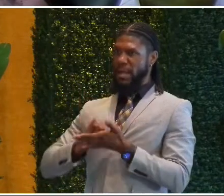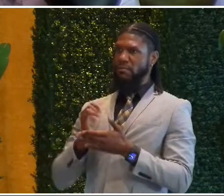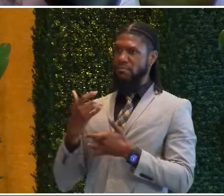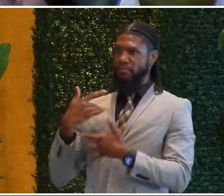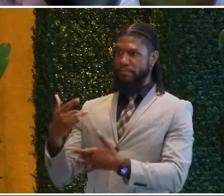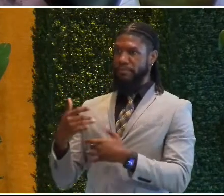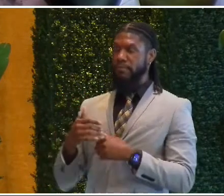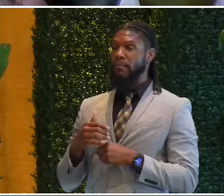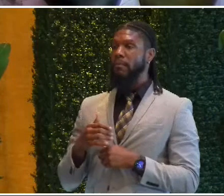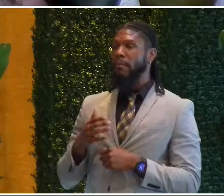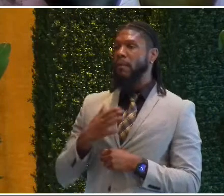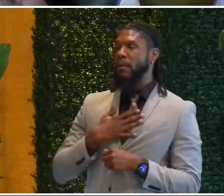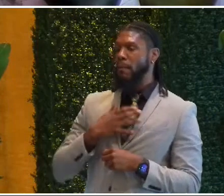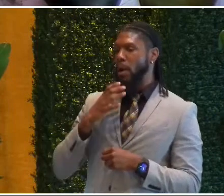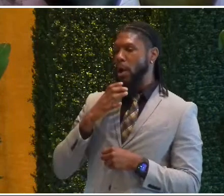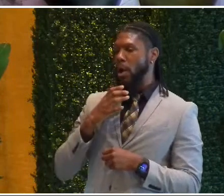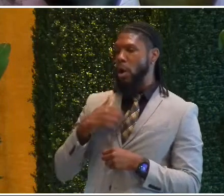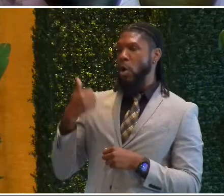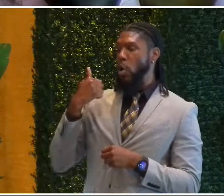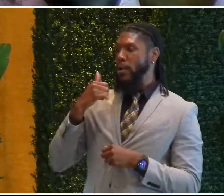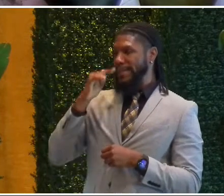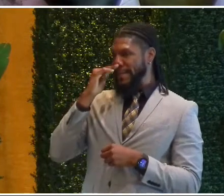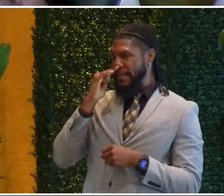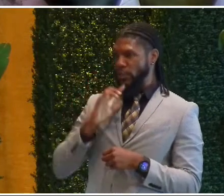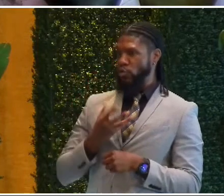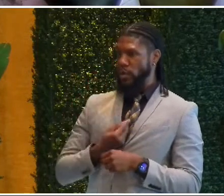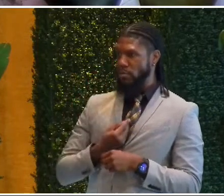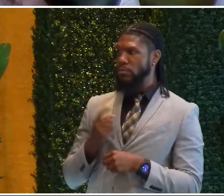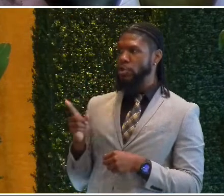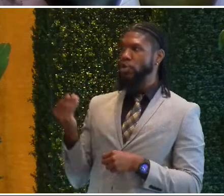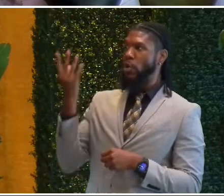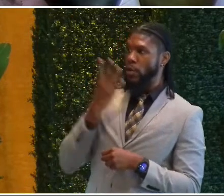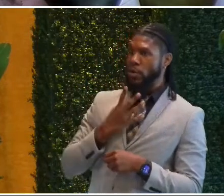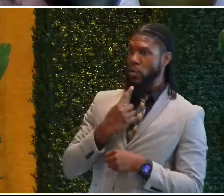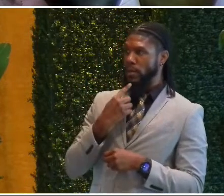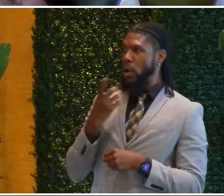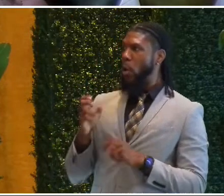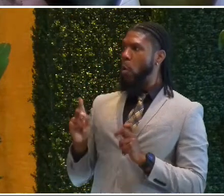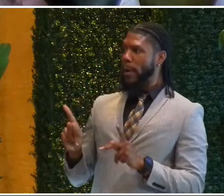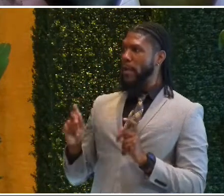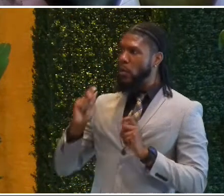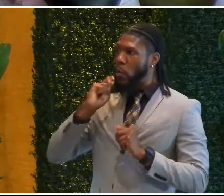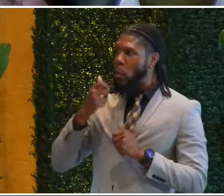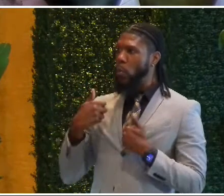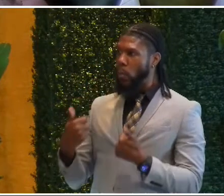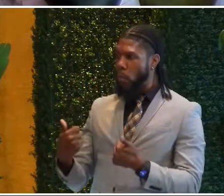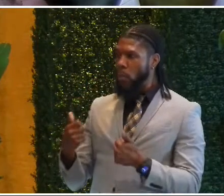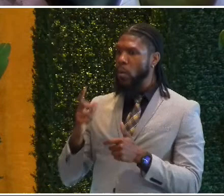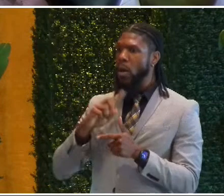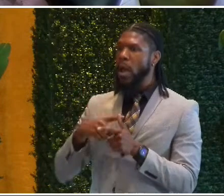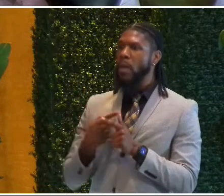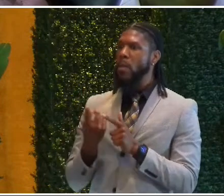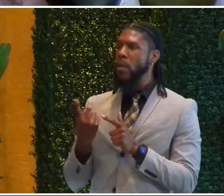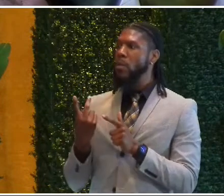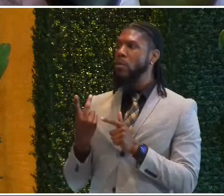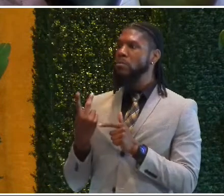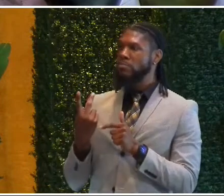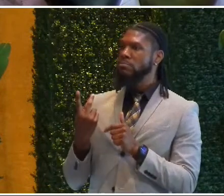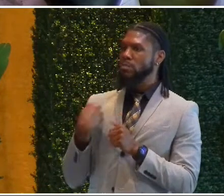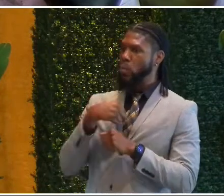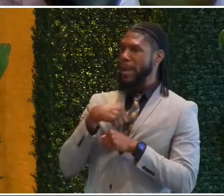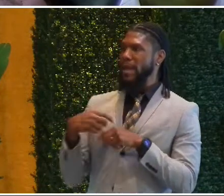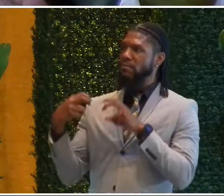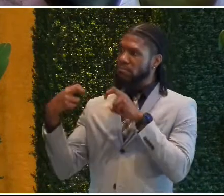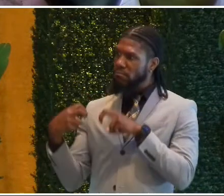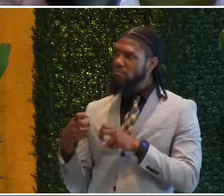kid is trans, right? She told us, and we were kind of like, okay, cool. And then we had to have a conversation about her wanting to do things